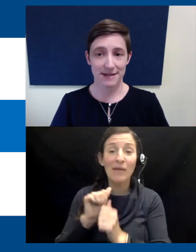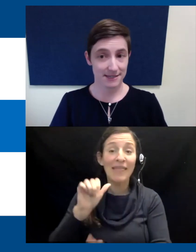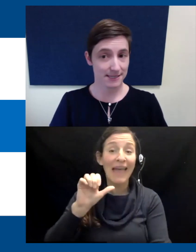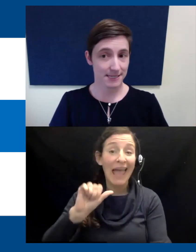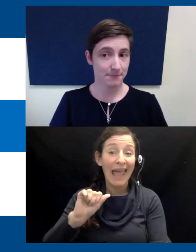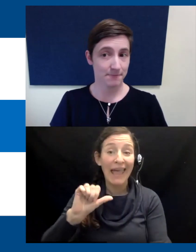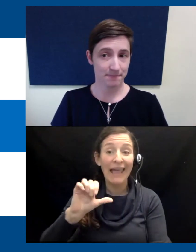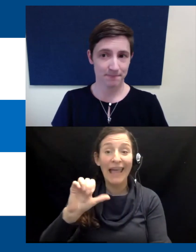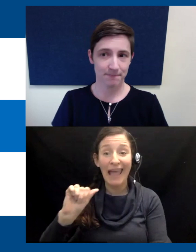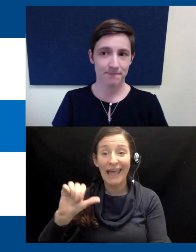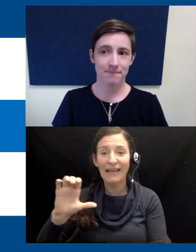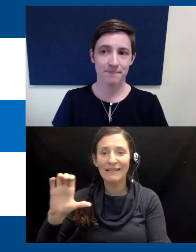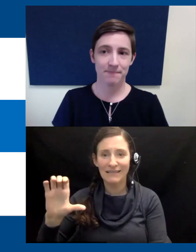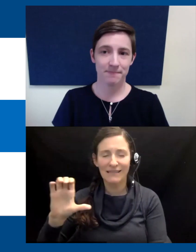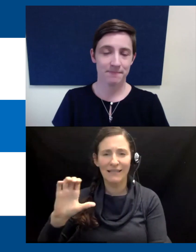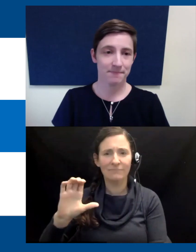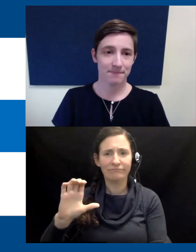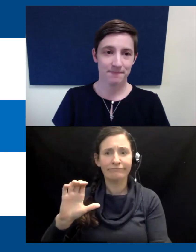prompt dependency.